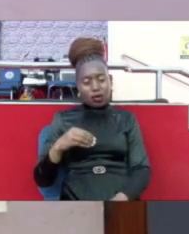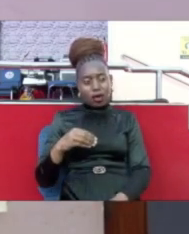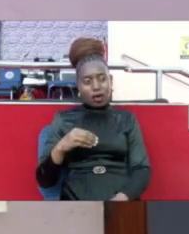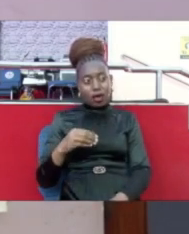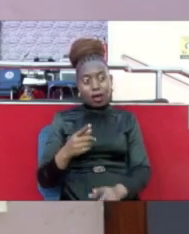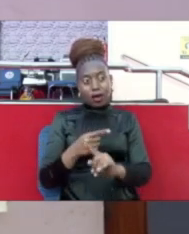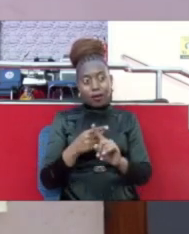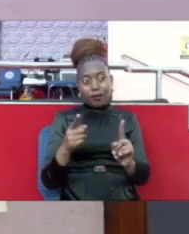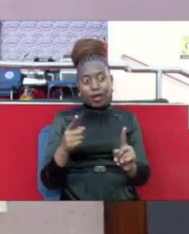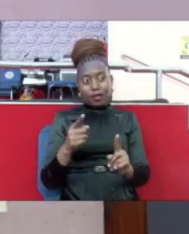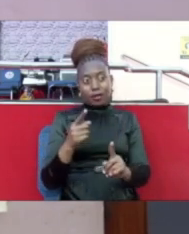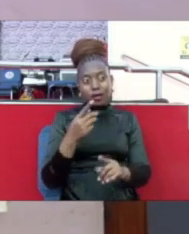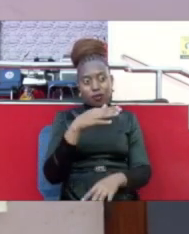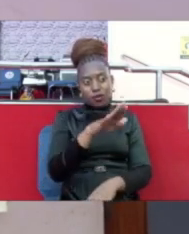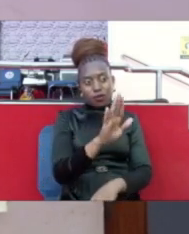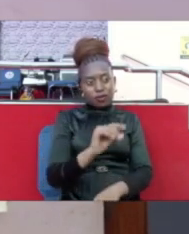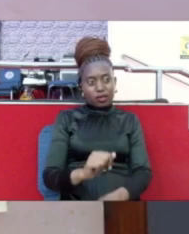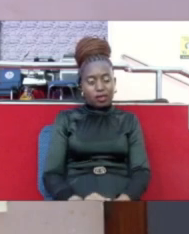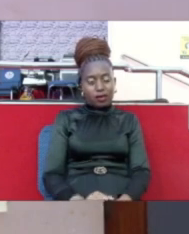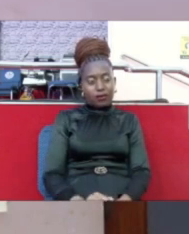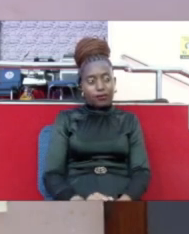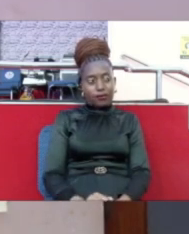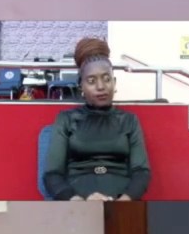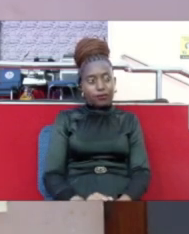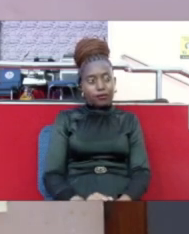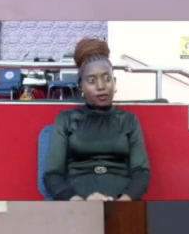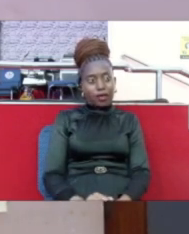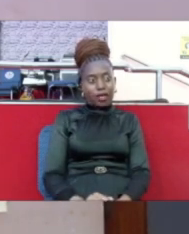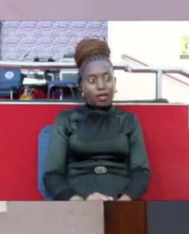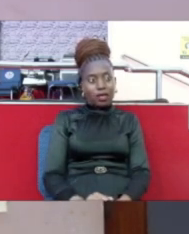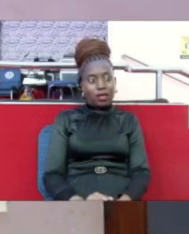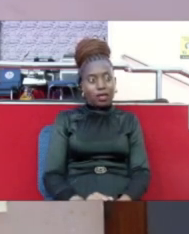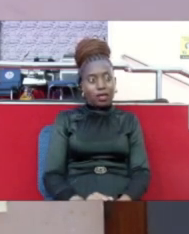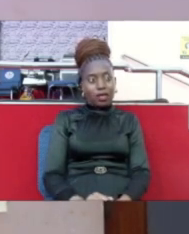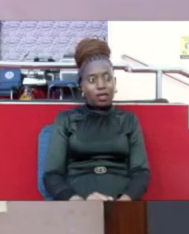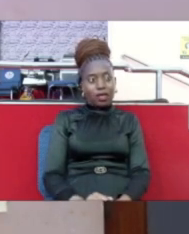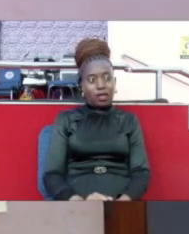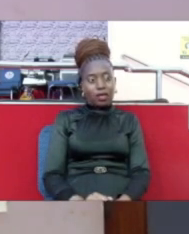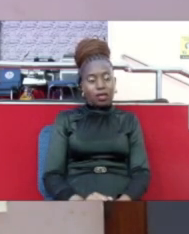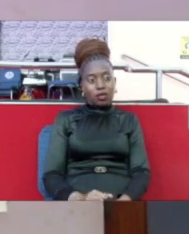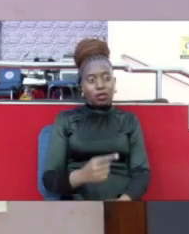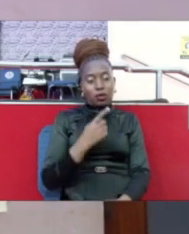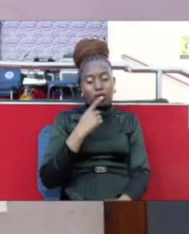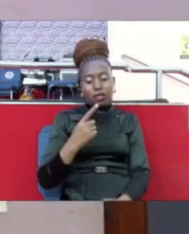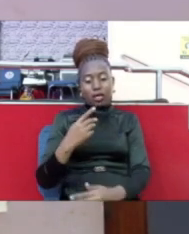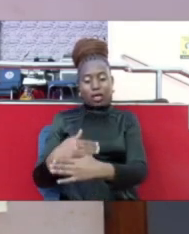but for yours. Now turn to your neighbor and say, he's talking about the people behind us.